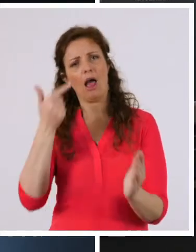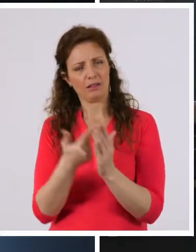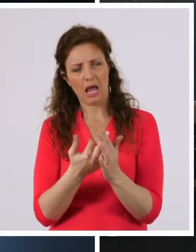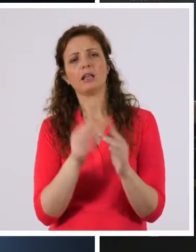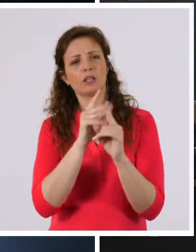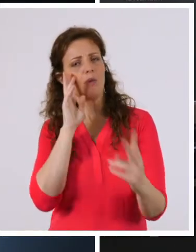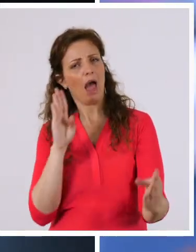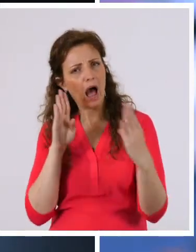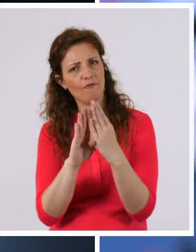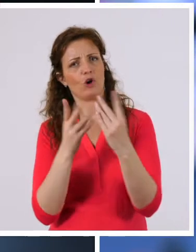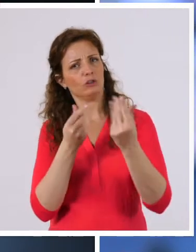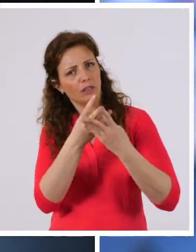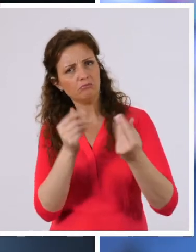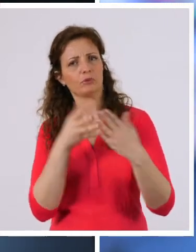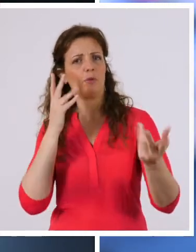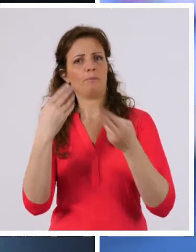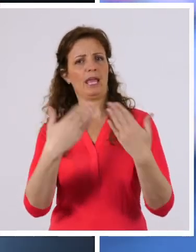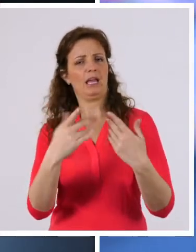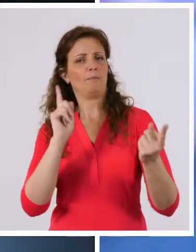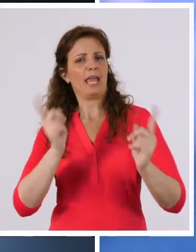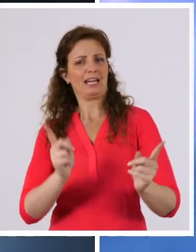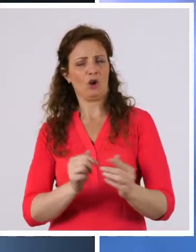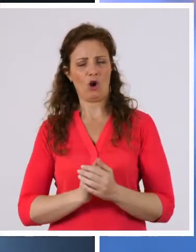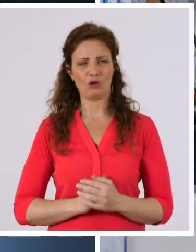handling any kind of dangerous situations.